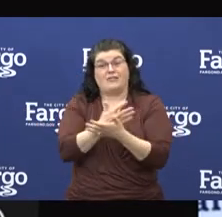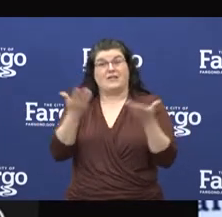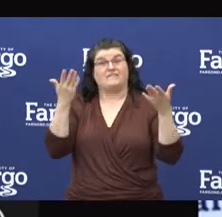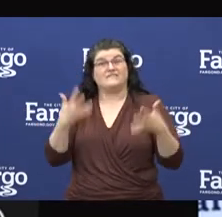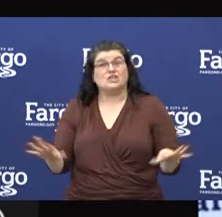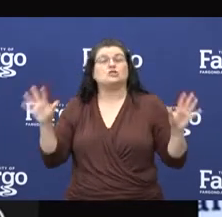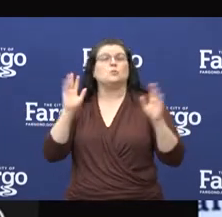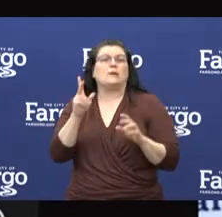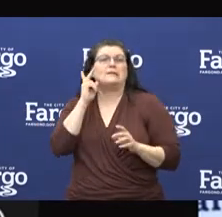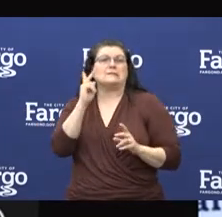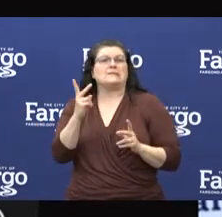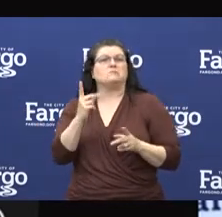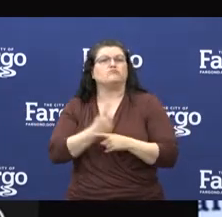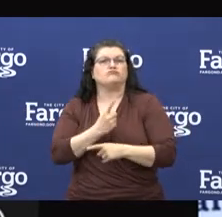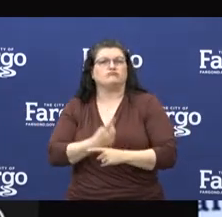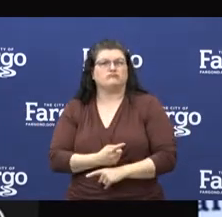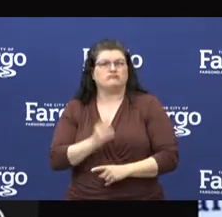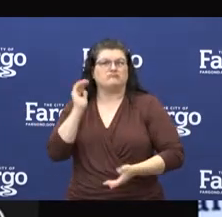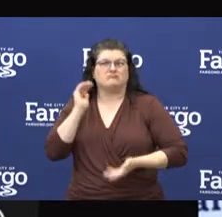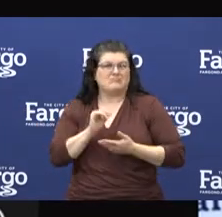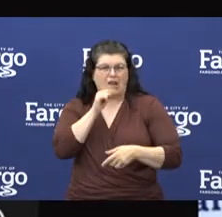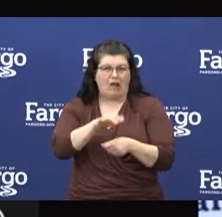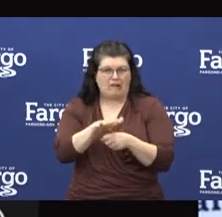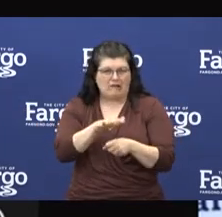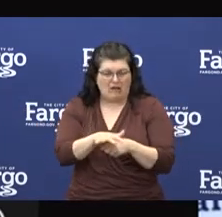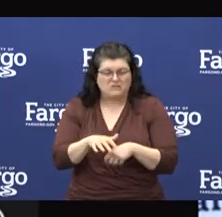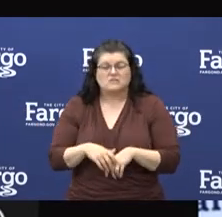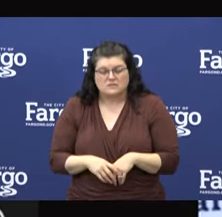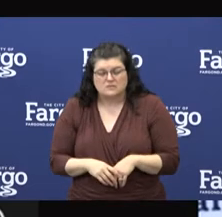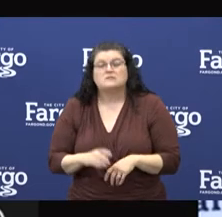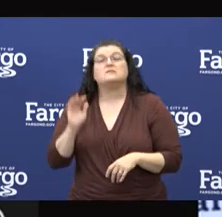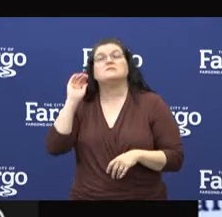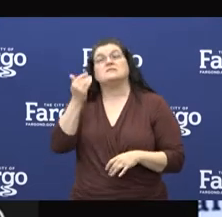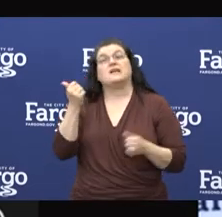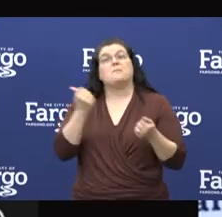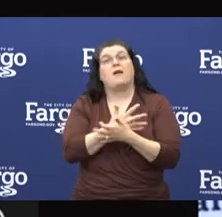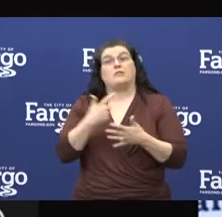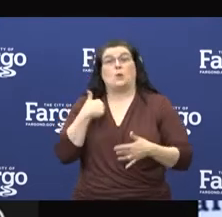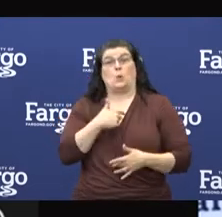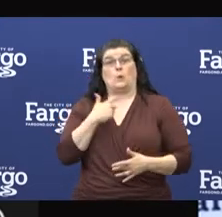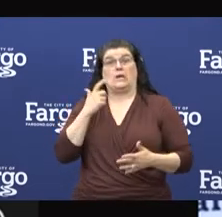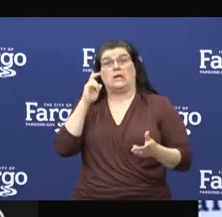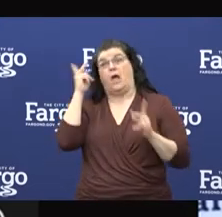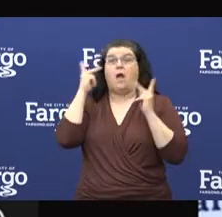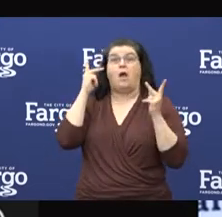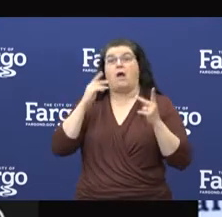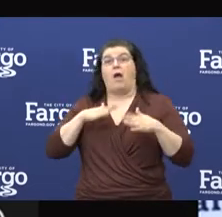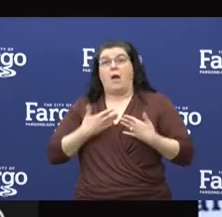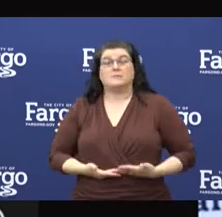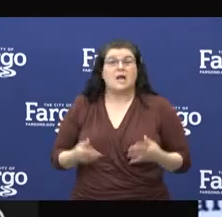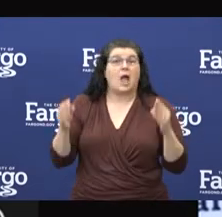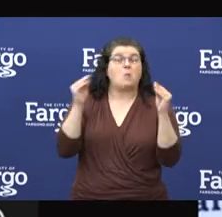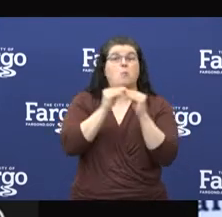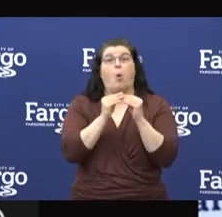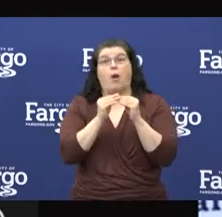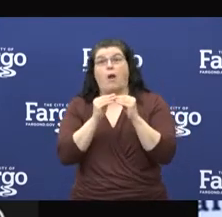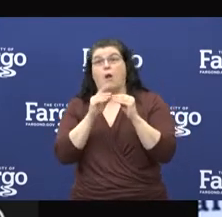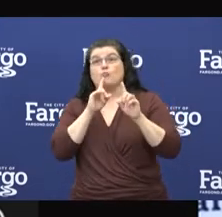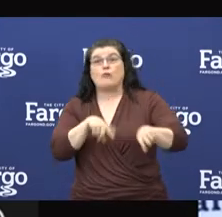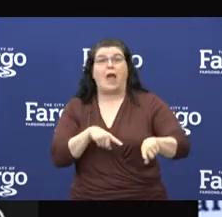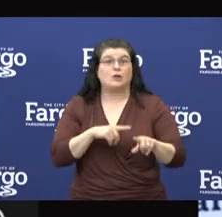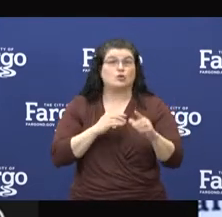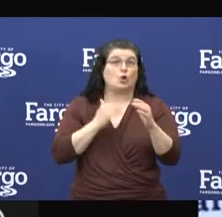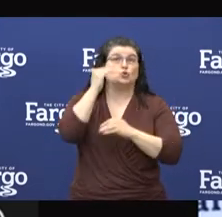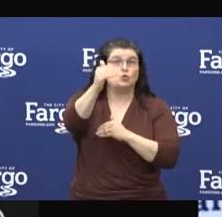the curve in North Dakota, and all these actions may seem like we have overreacted. Asking the public to wear a mask feels like